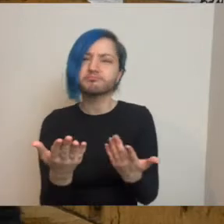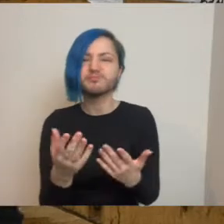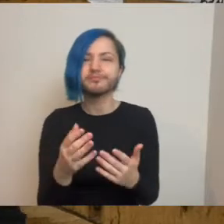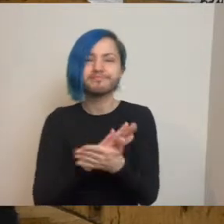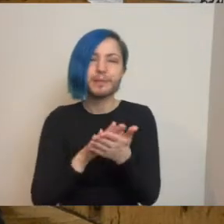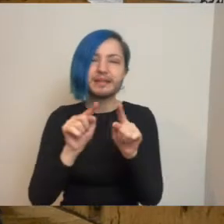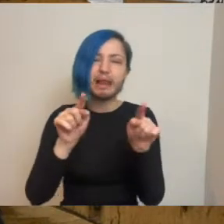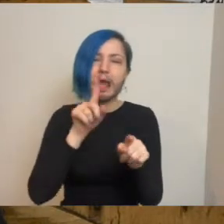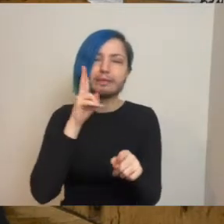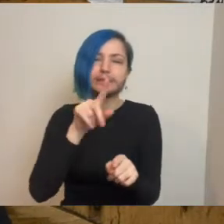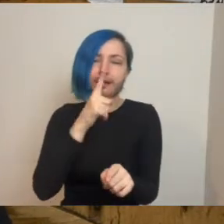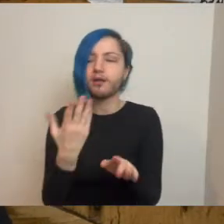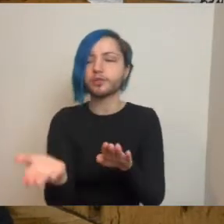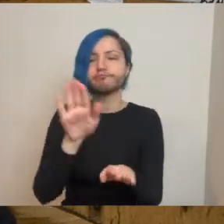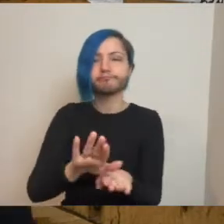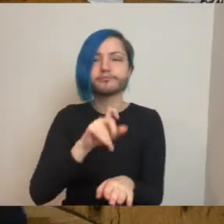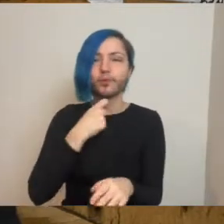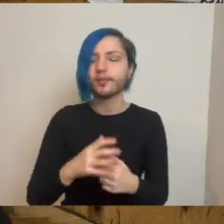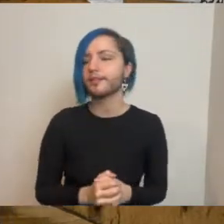line. So I'm going to put it back this way.